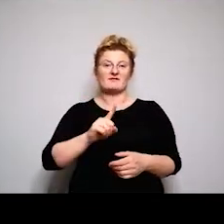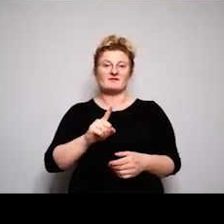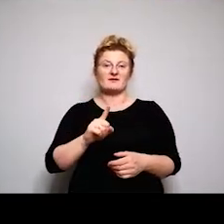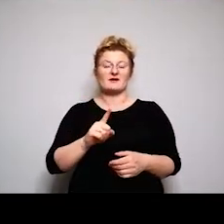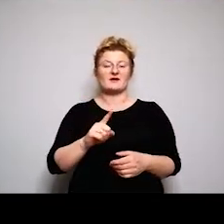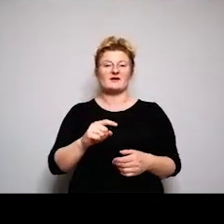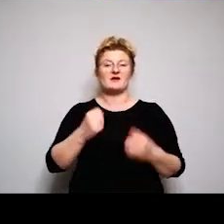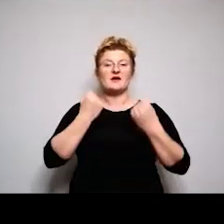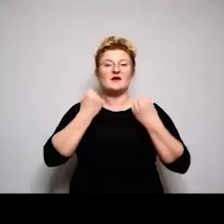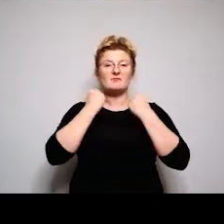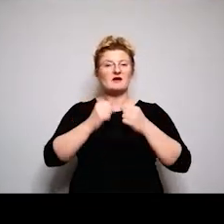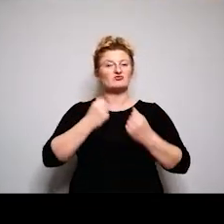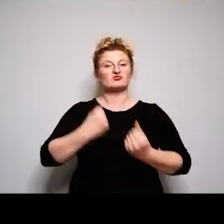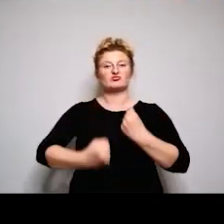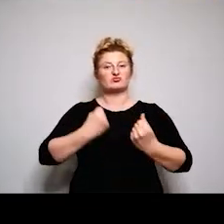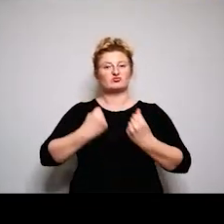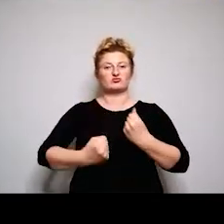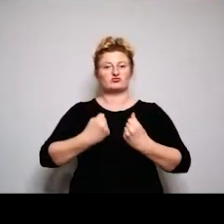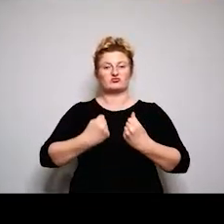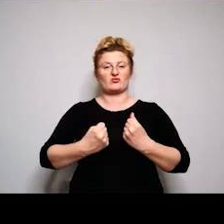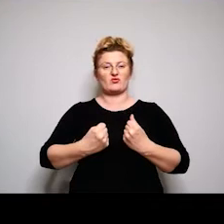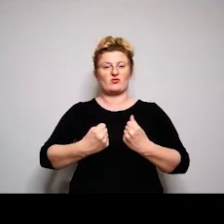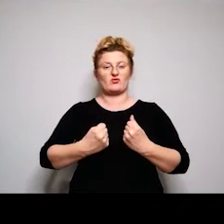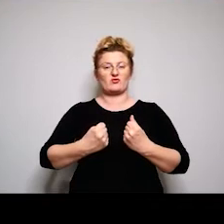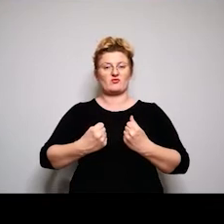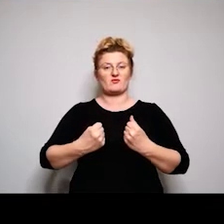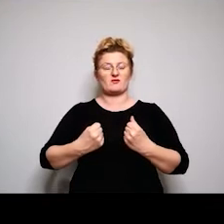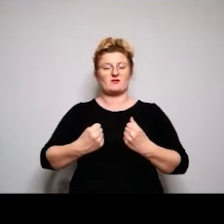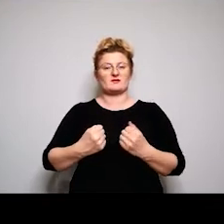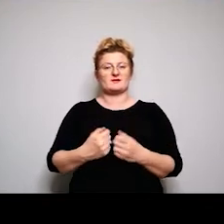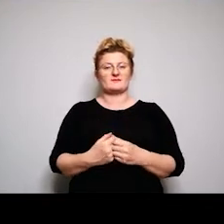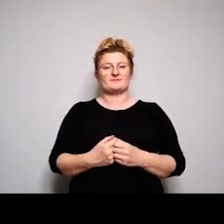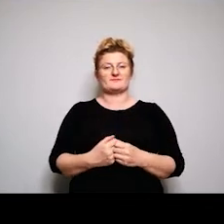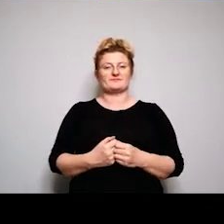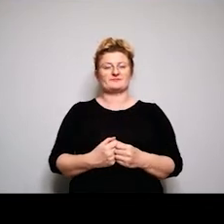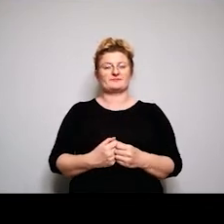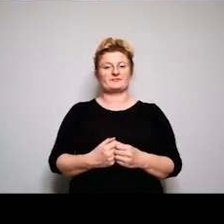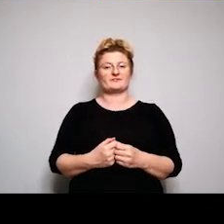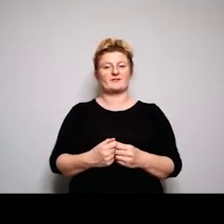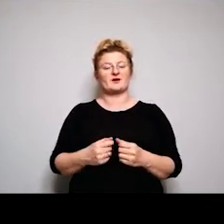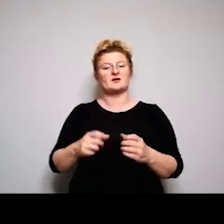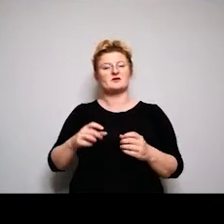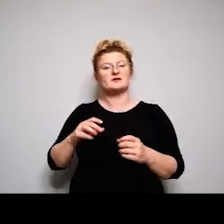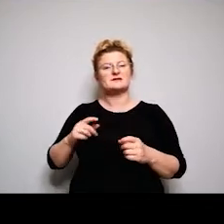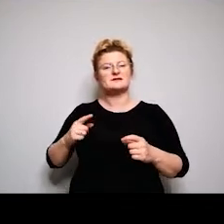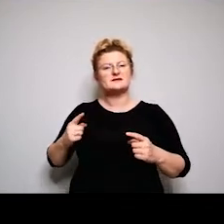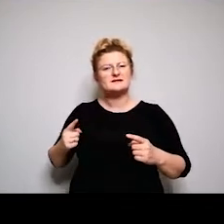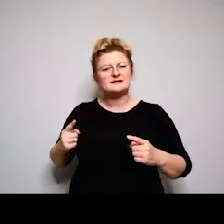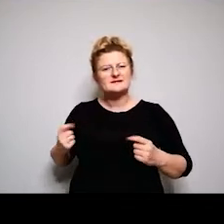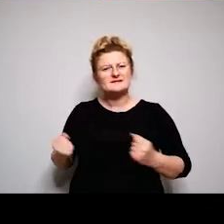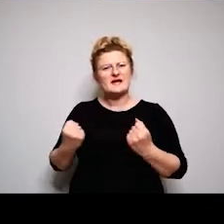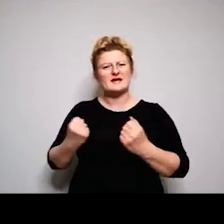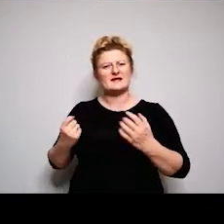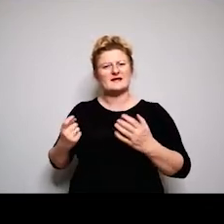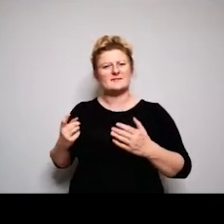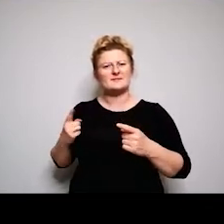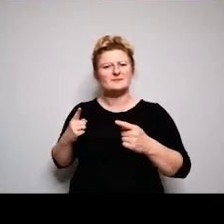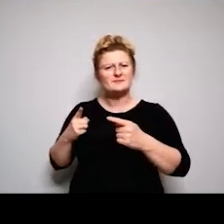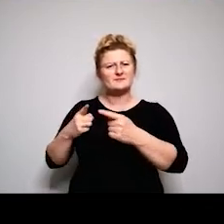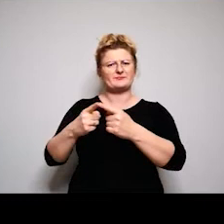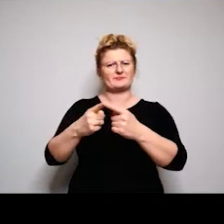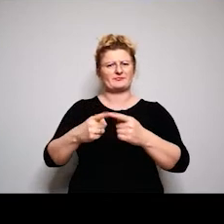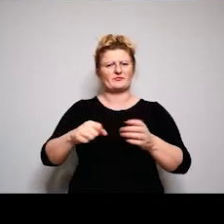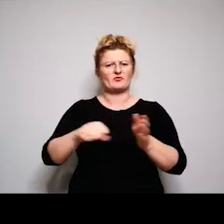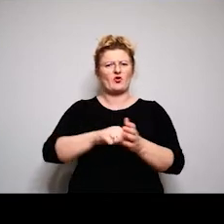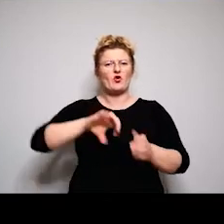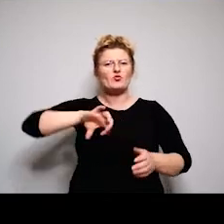militaries, policemen, because maybe they are taught to be rude, strong, you know, like the men. Maybe